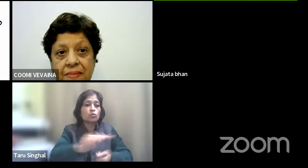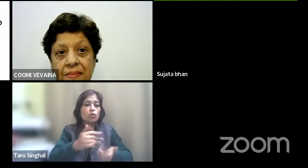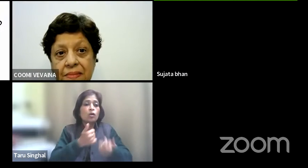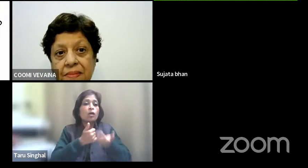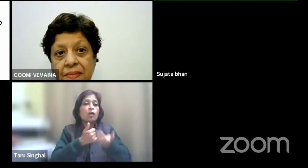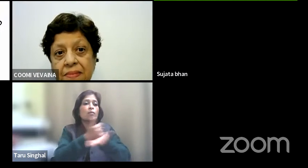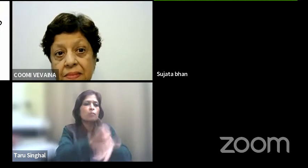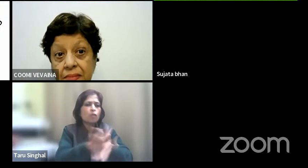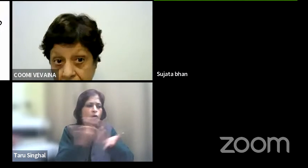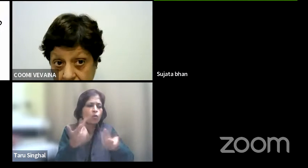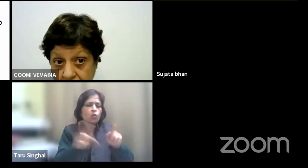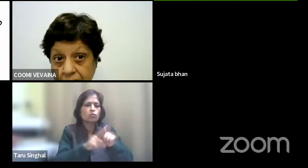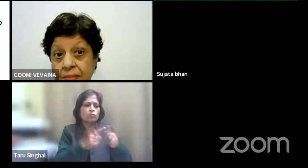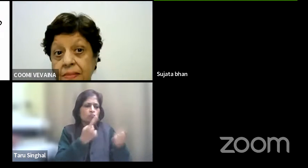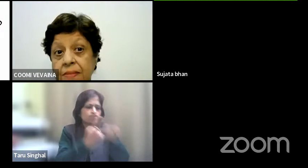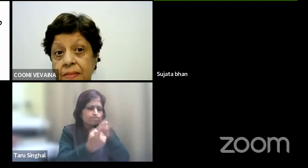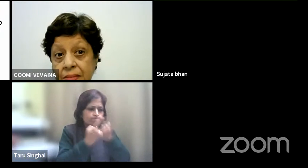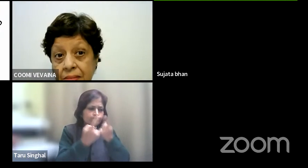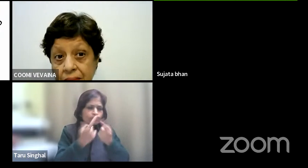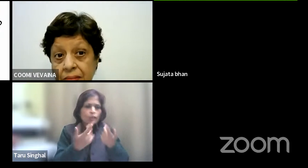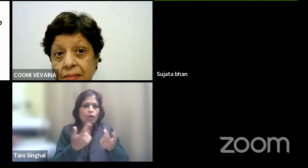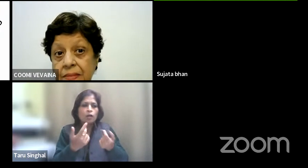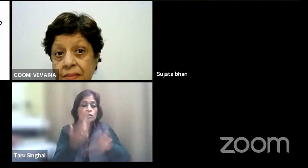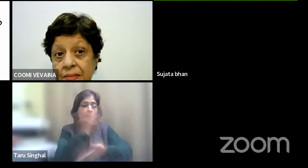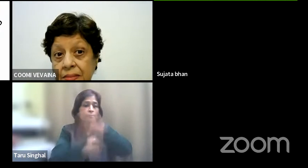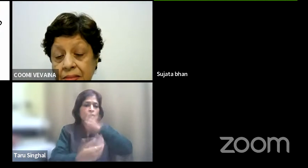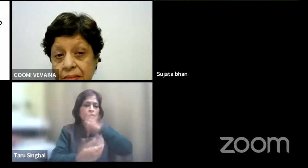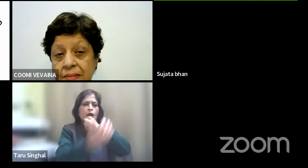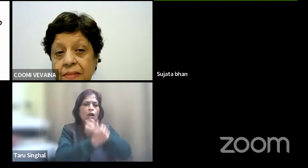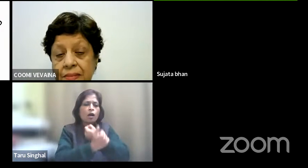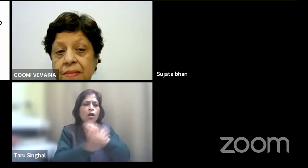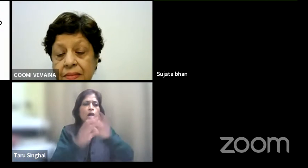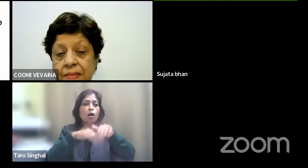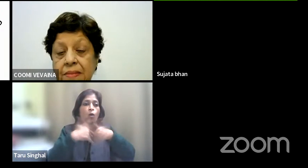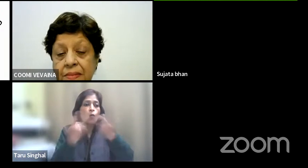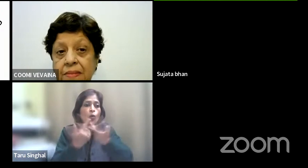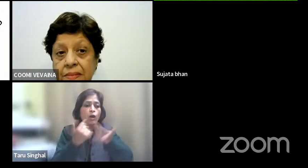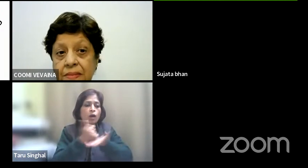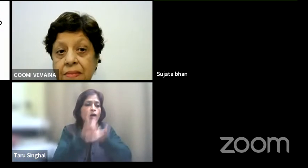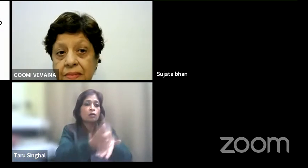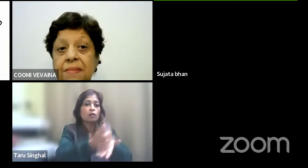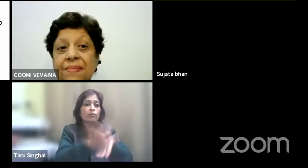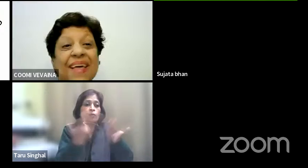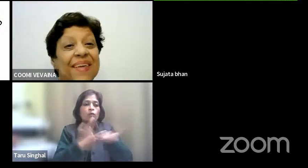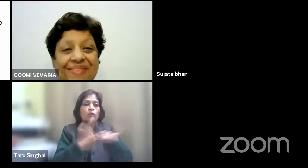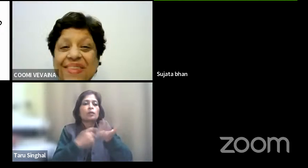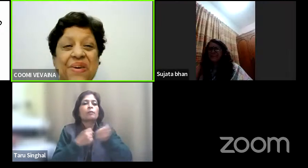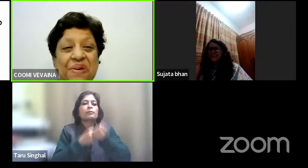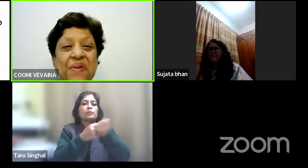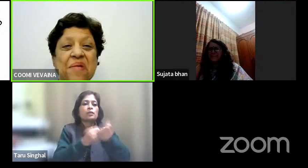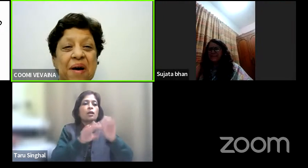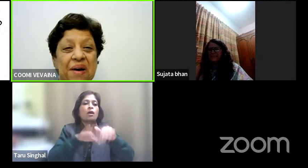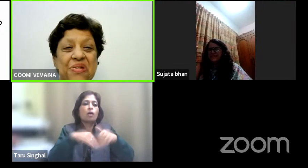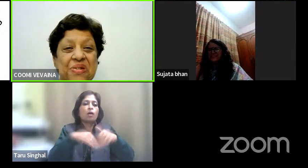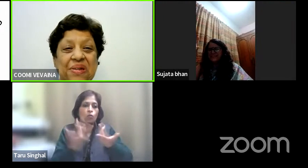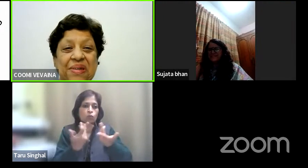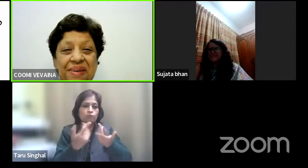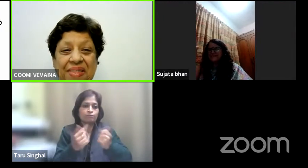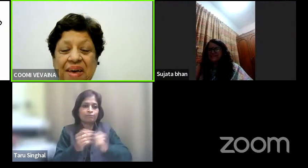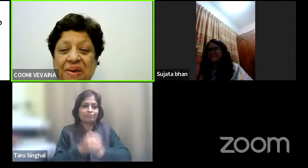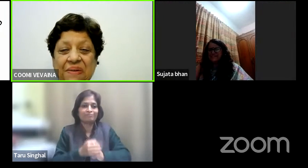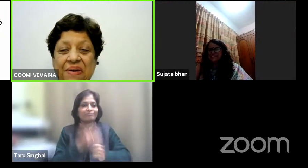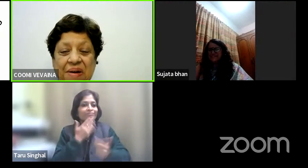warning signs as soon as possible and go for help and interventions. Thank you very